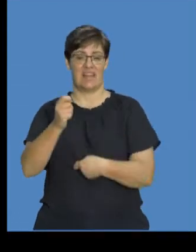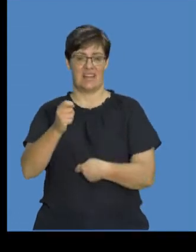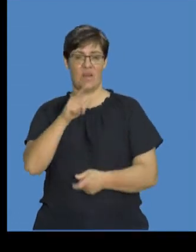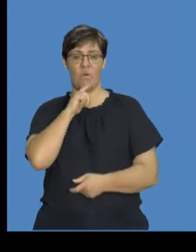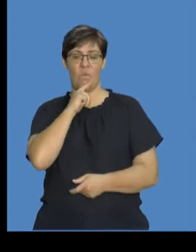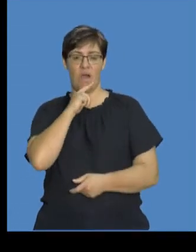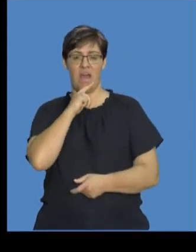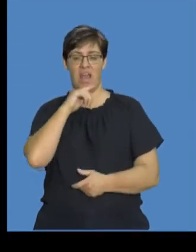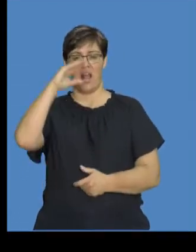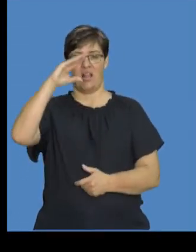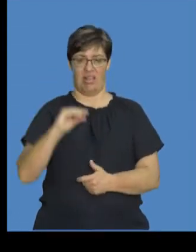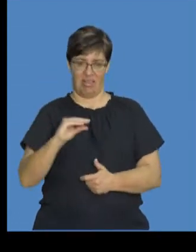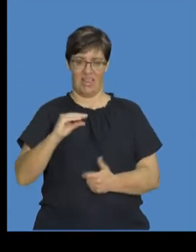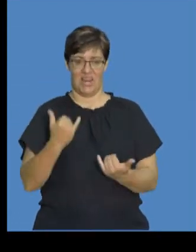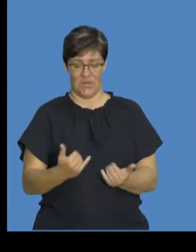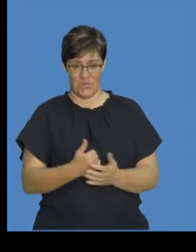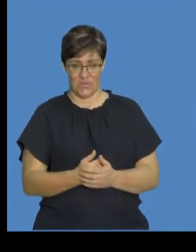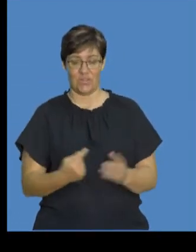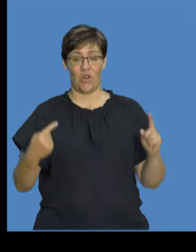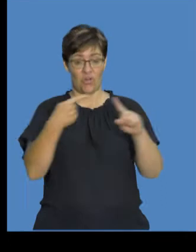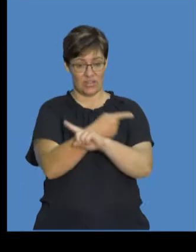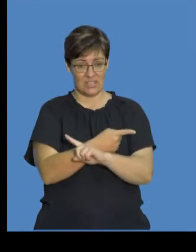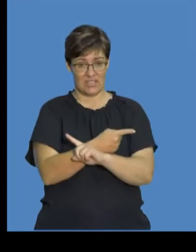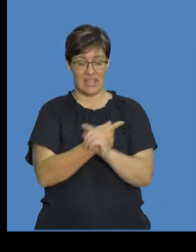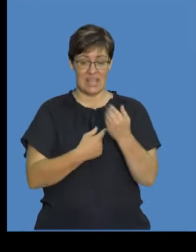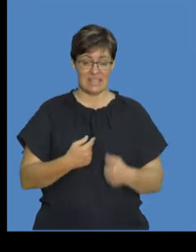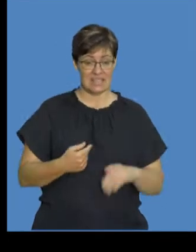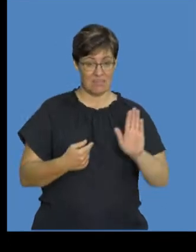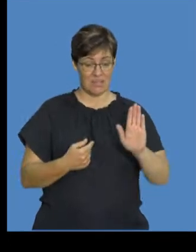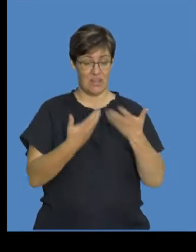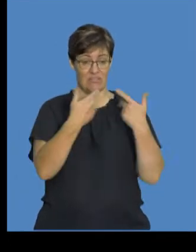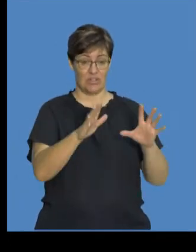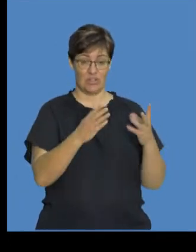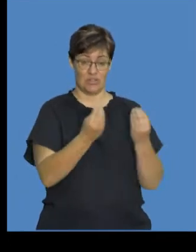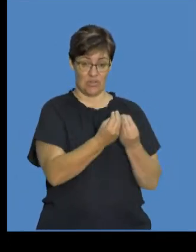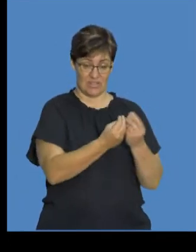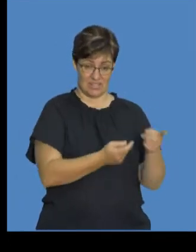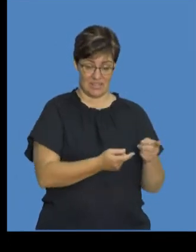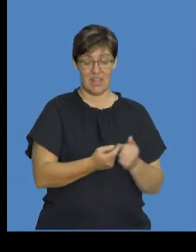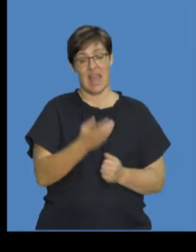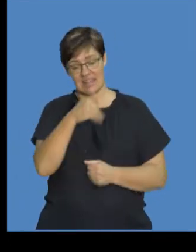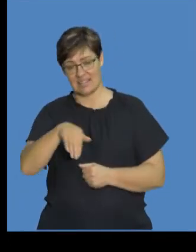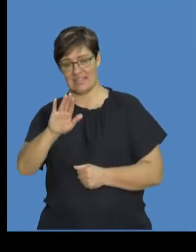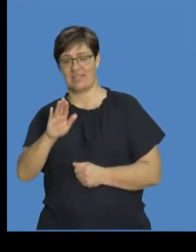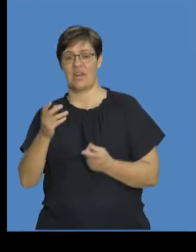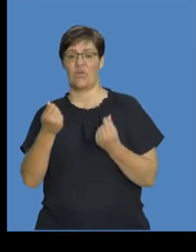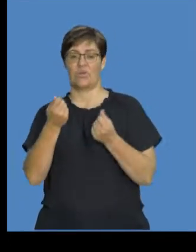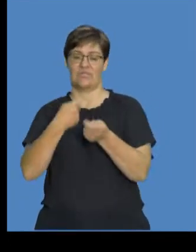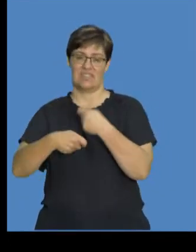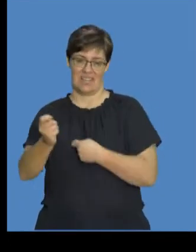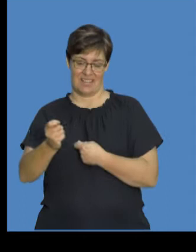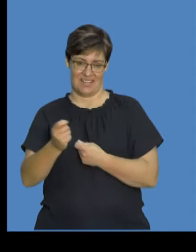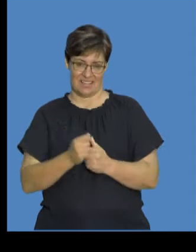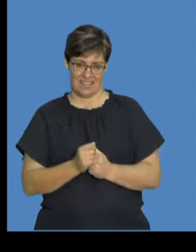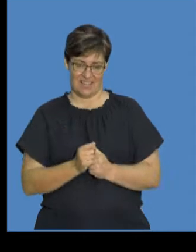of sales. Therefore, the contra entry, a debit to finished goods and a credit to my cost of